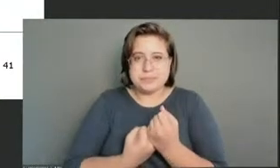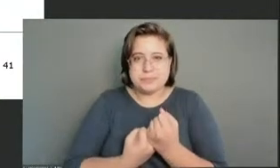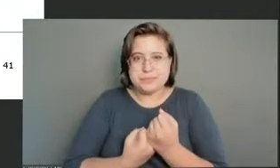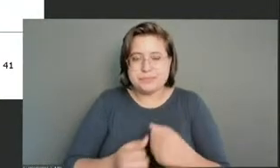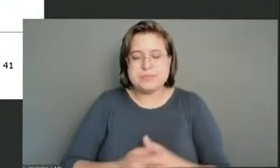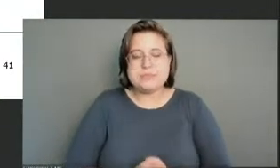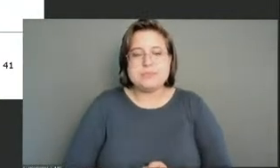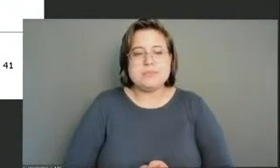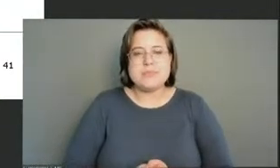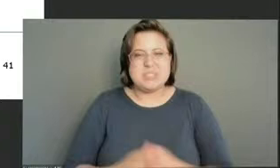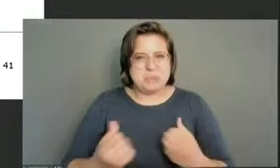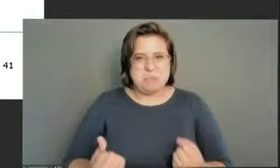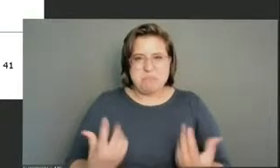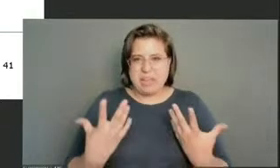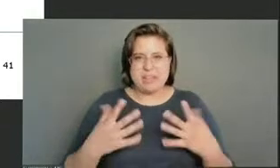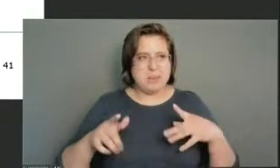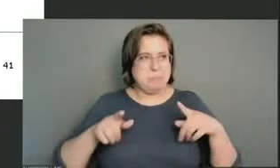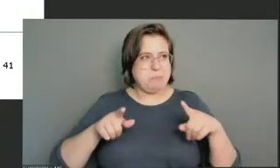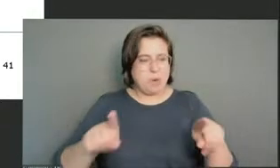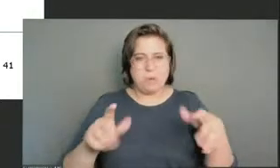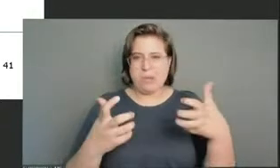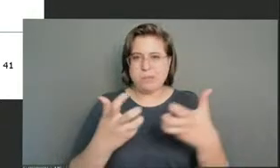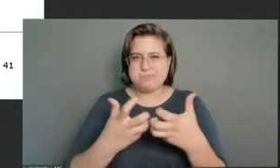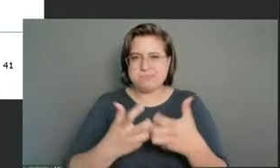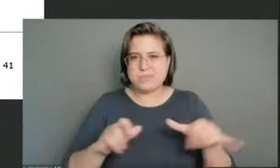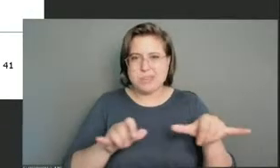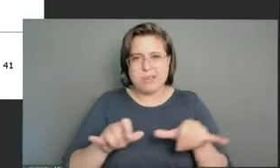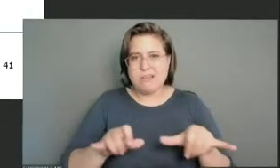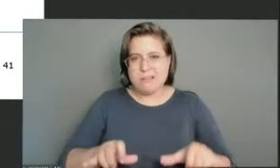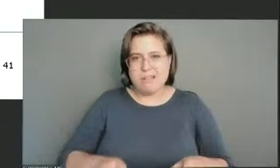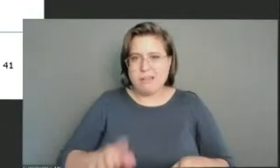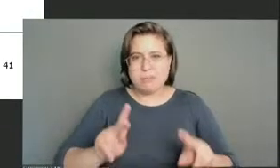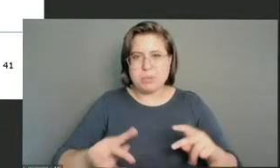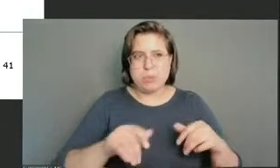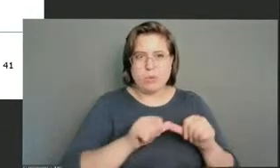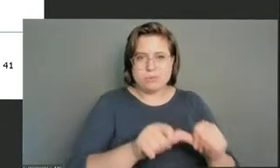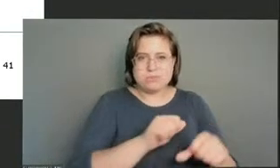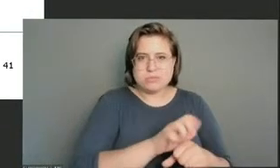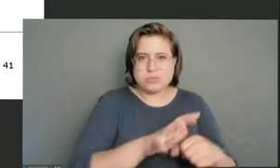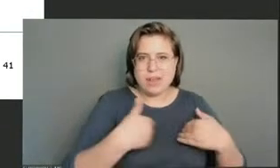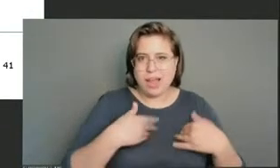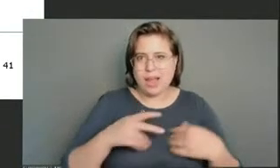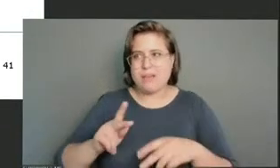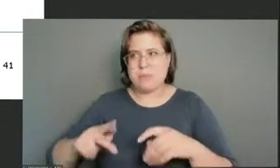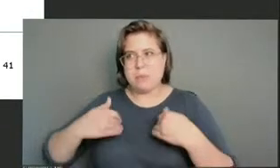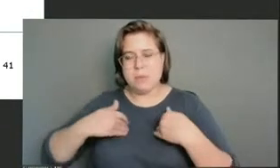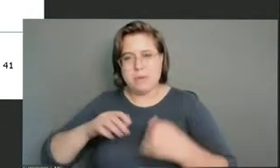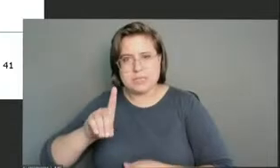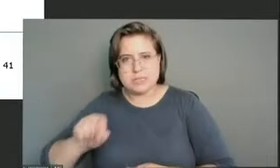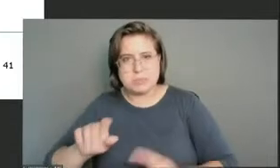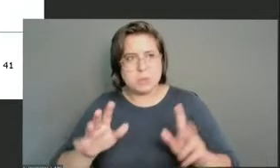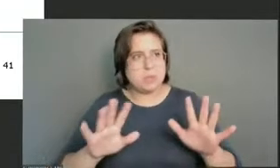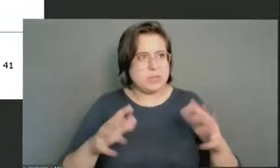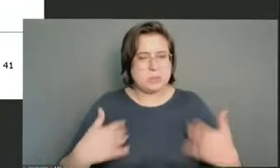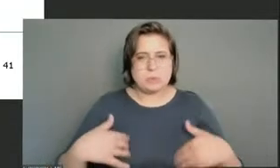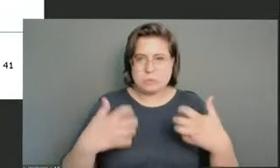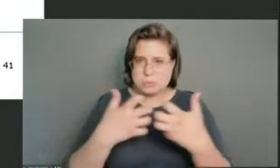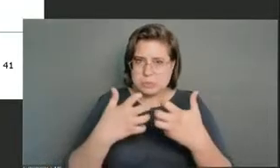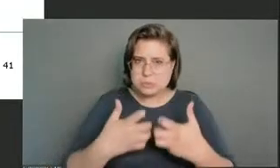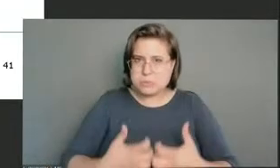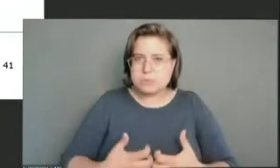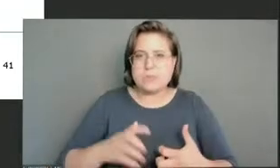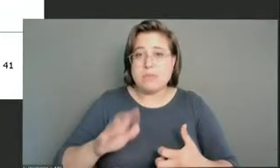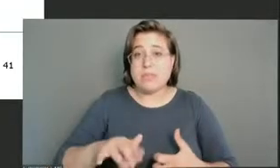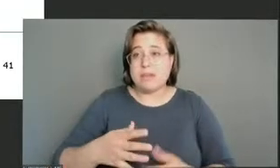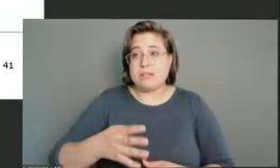of the parallels of the experience of people living with long COVID and people living with disabilities, having that perspective, that expertise